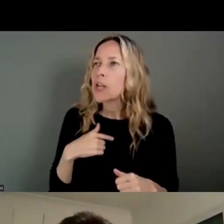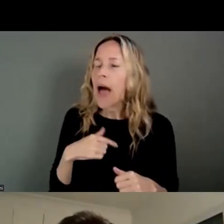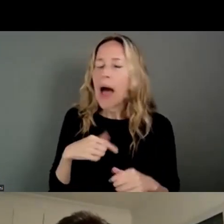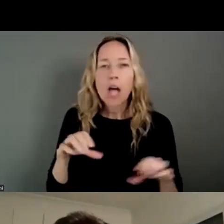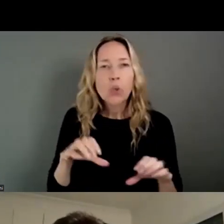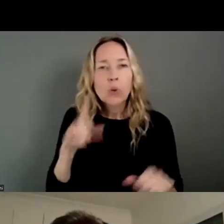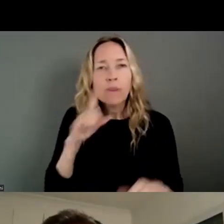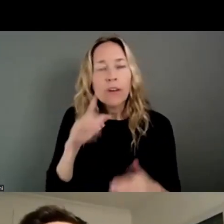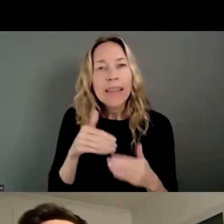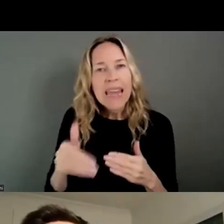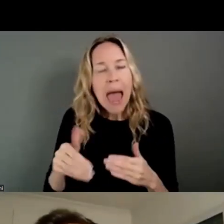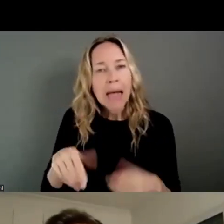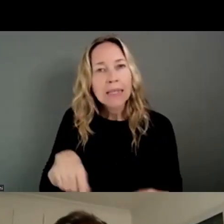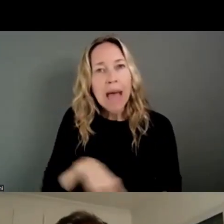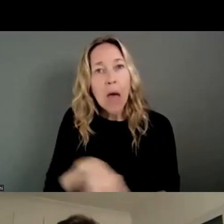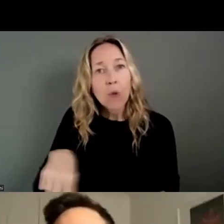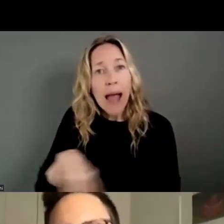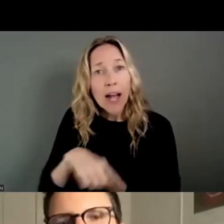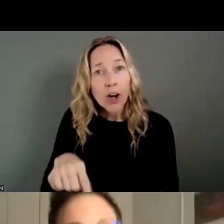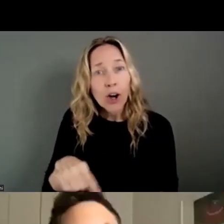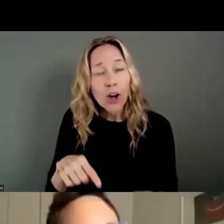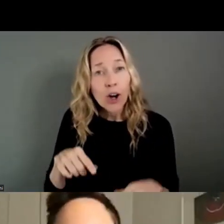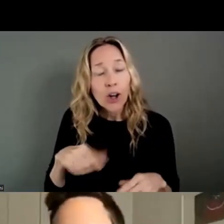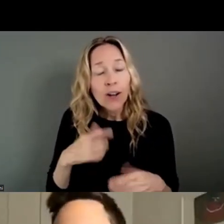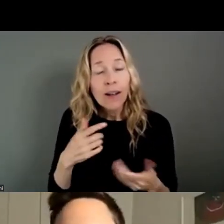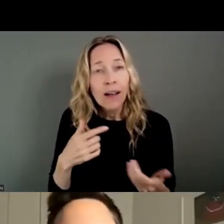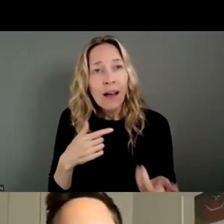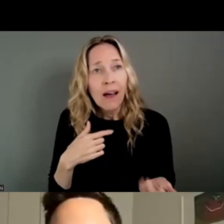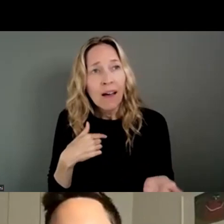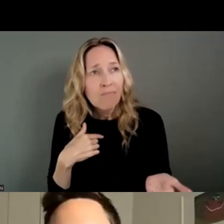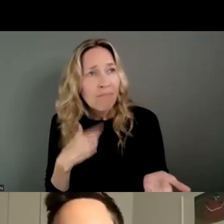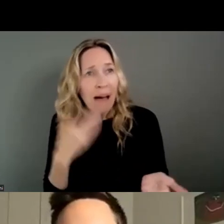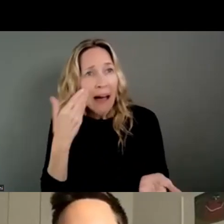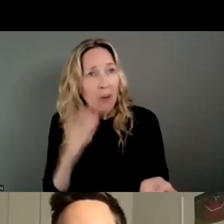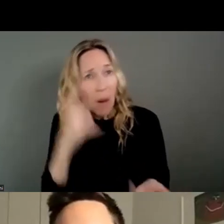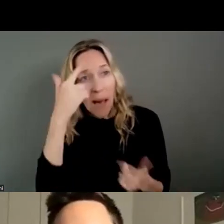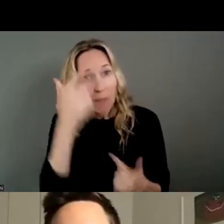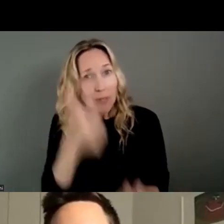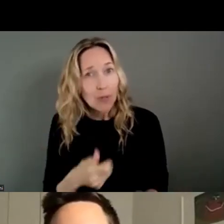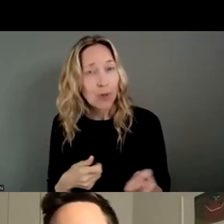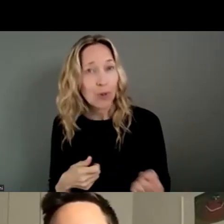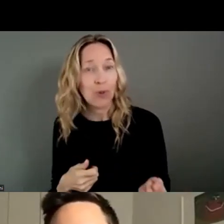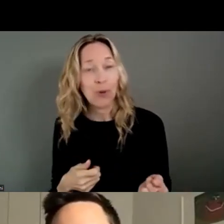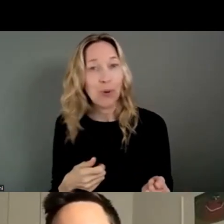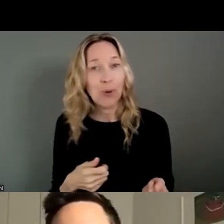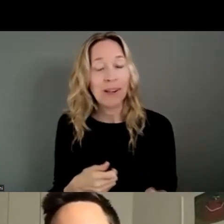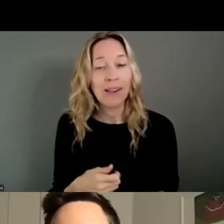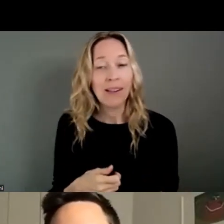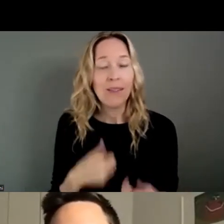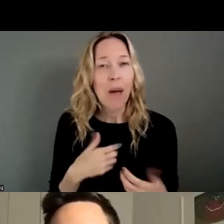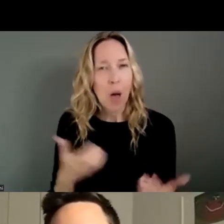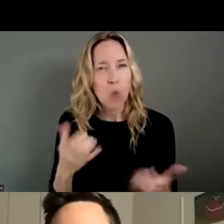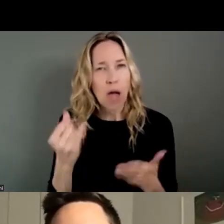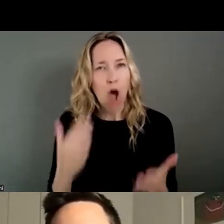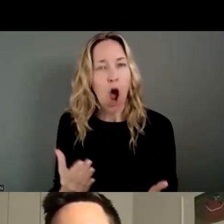album is. I have to make it happen for you. And so I like for the artist to be really involved with the creative